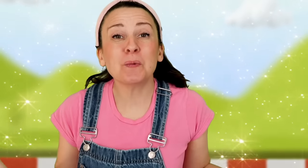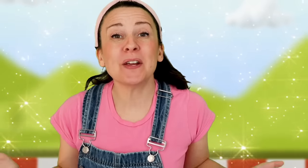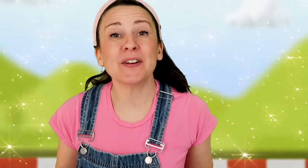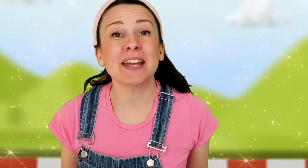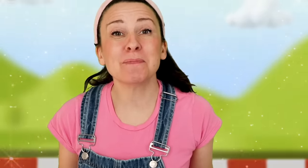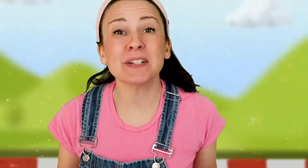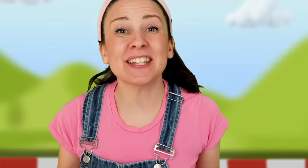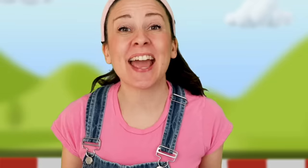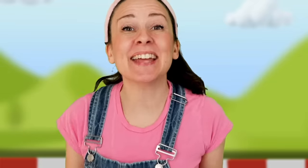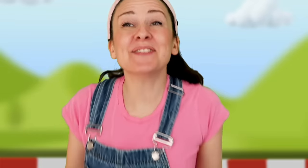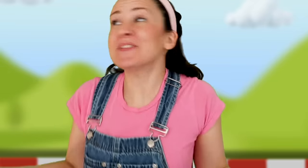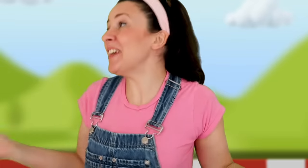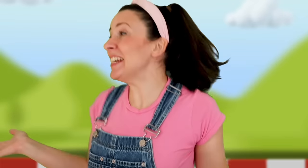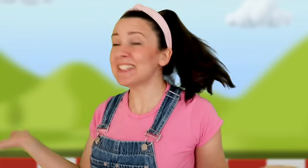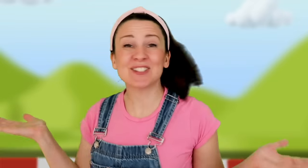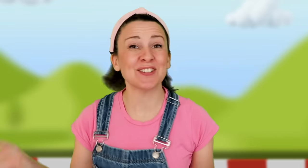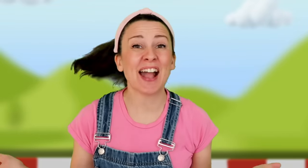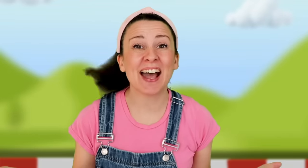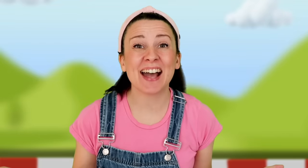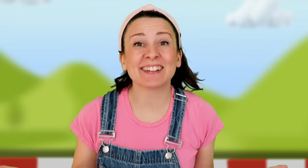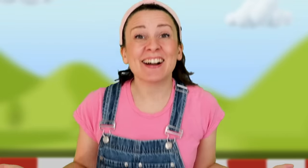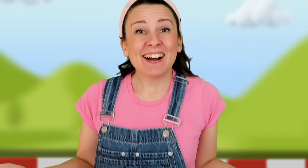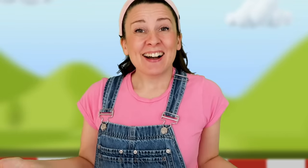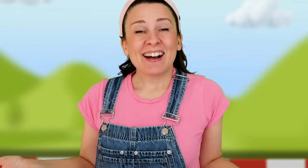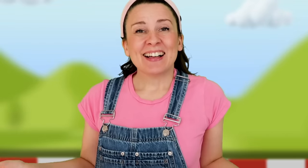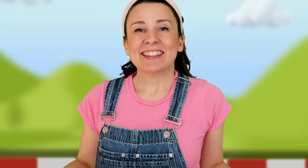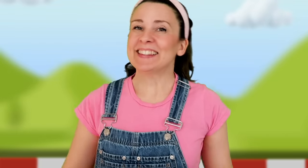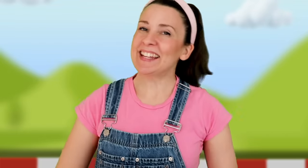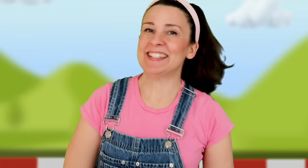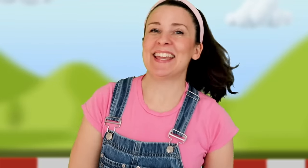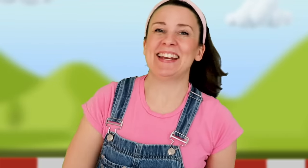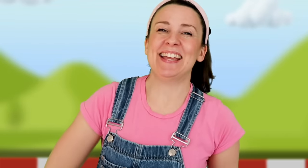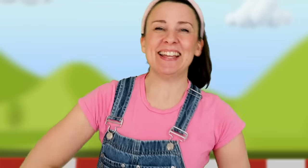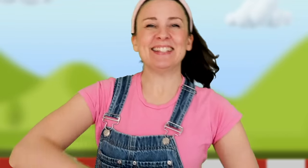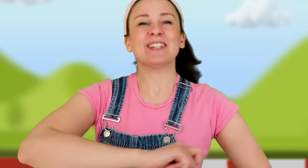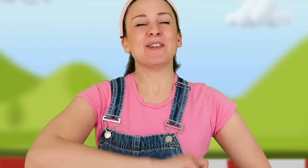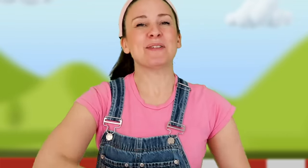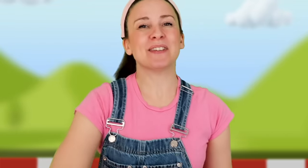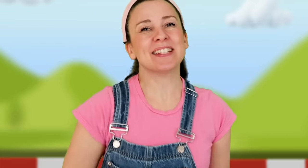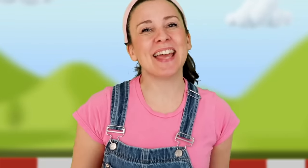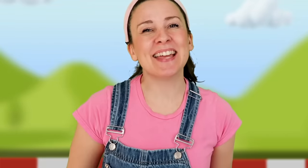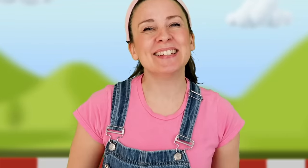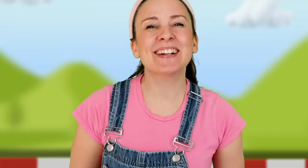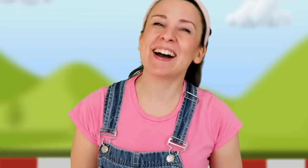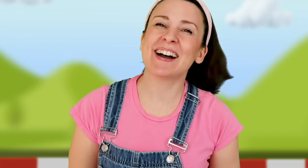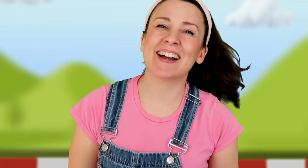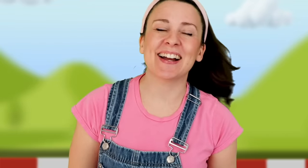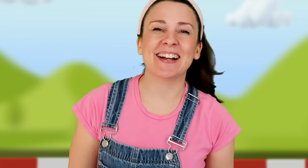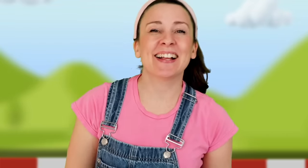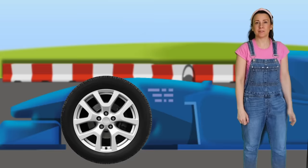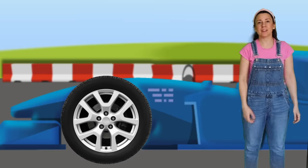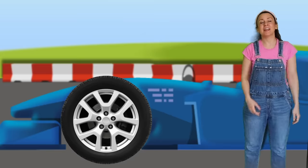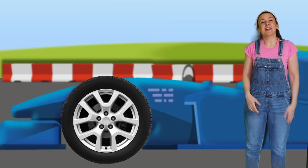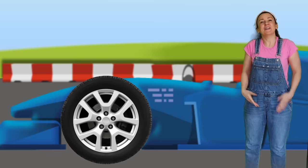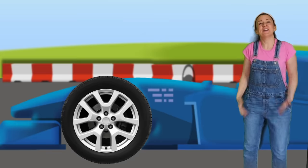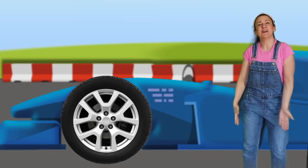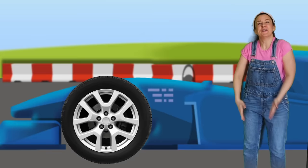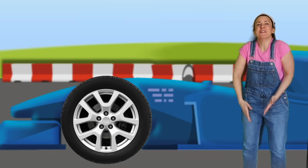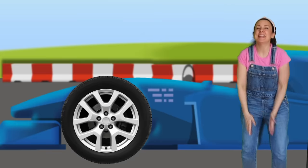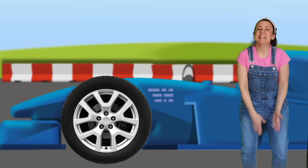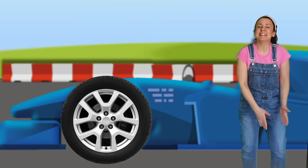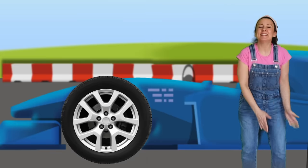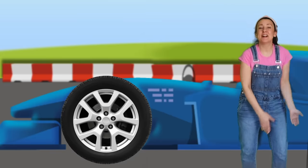Wow, we're at a pretend racetrack. Let's get into our pretend car.